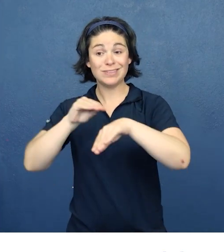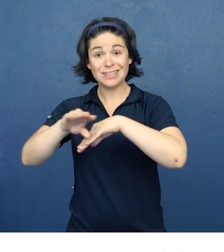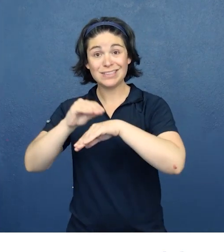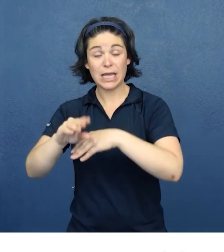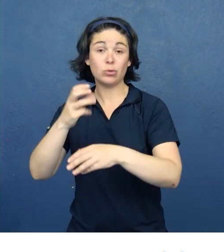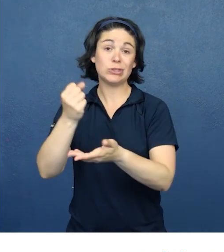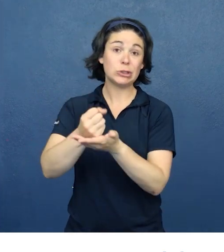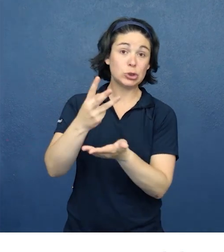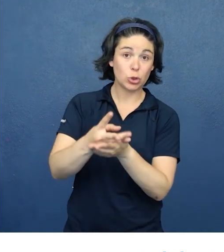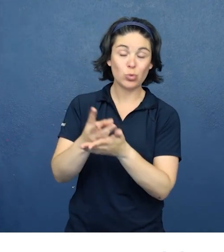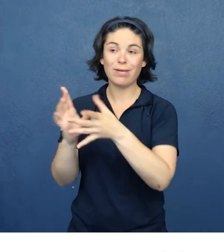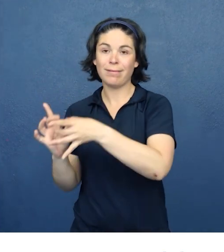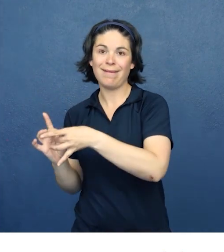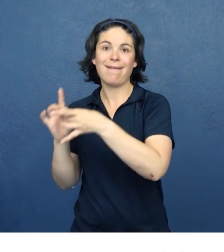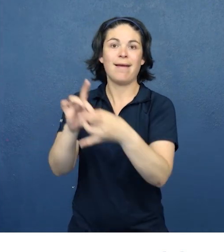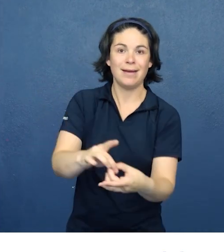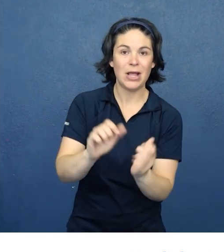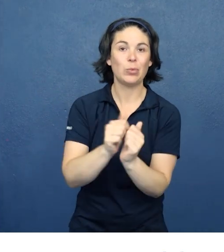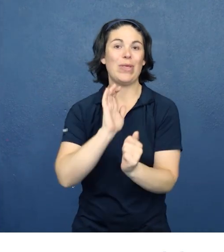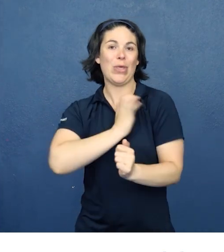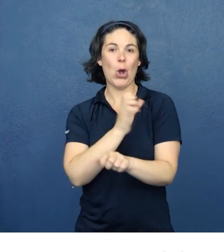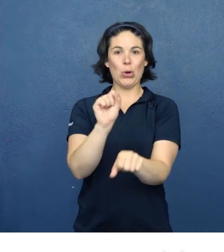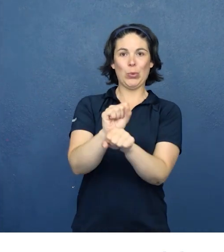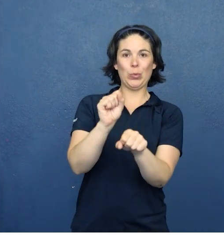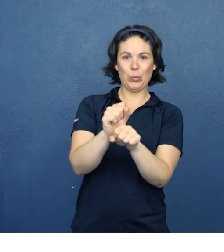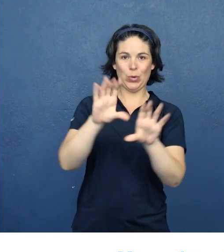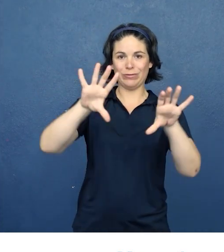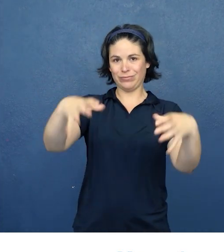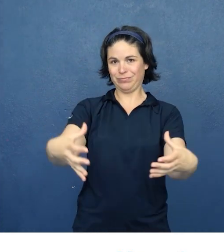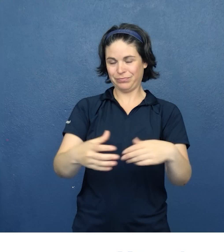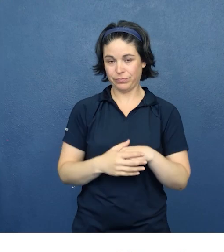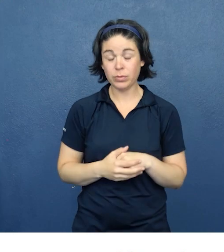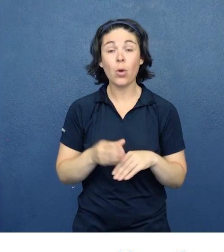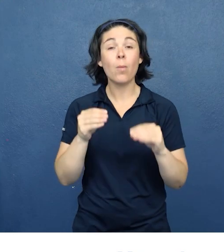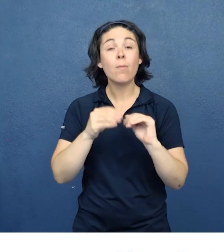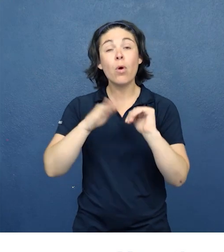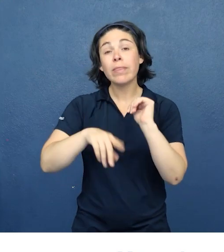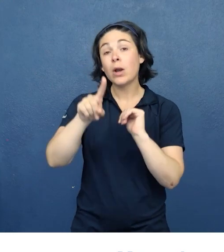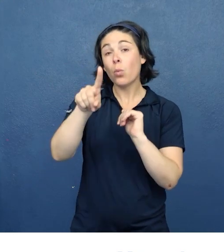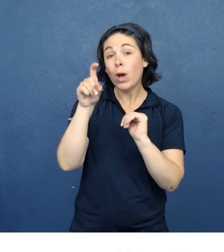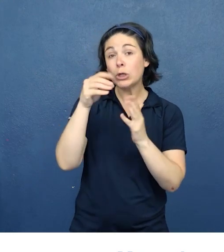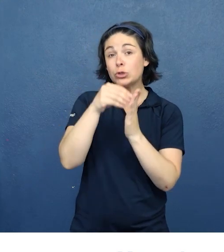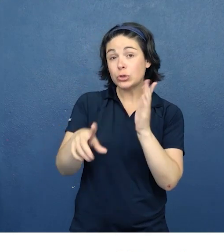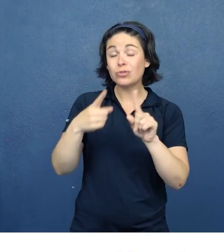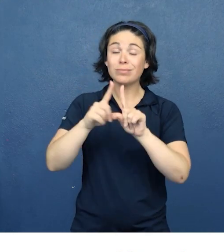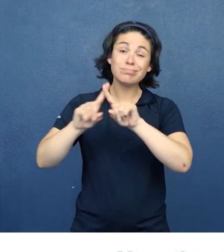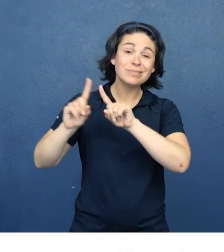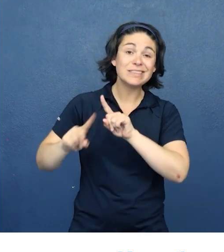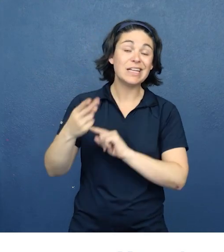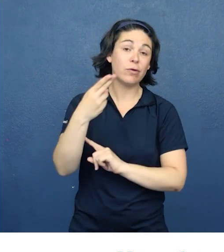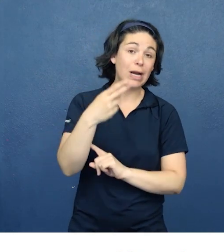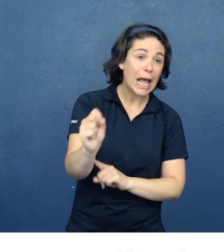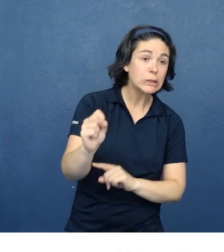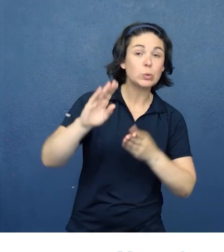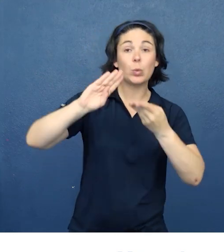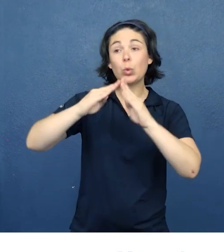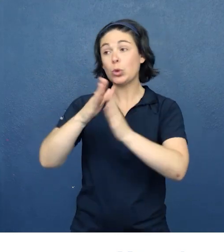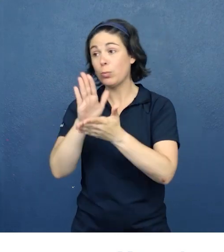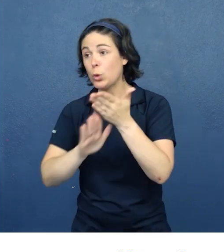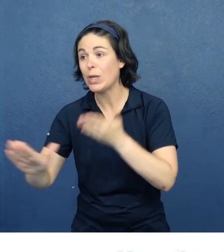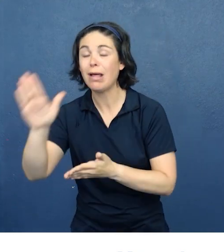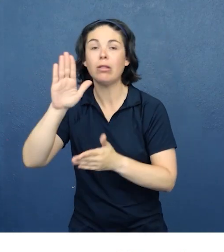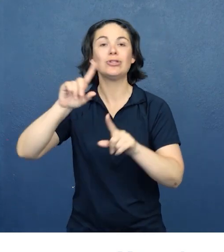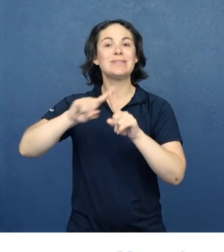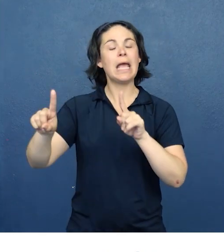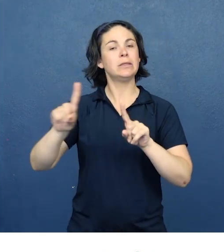programs to the RUHS-BH workforce. More than 100 students from several local high schools, community colleges,